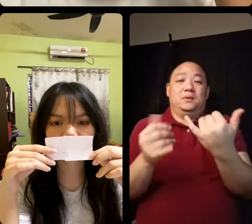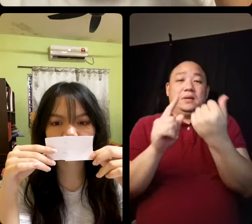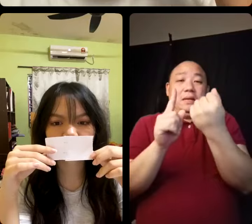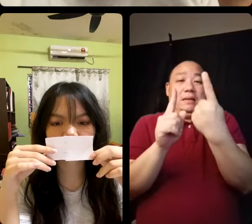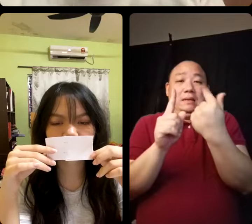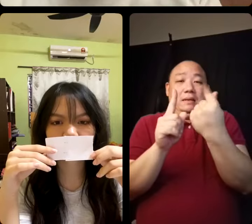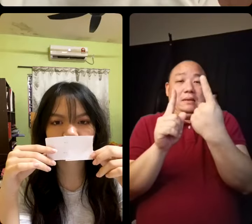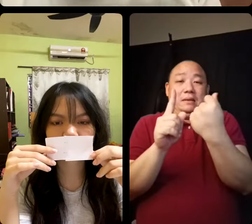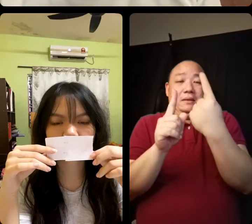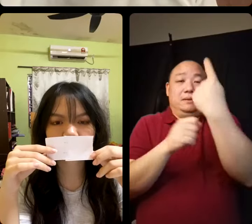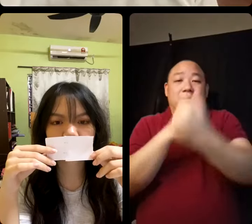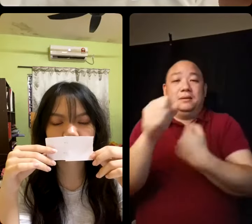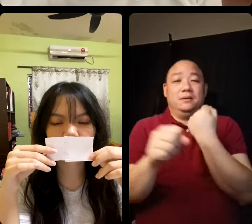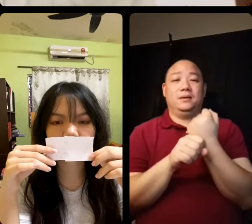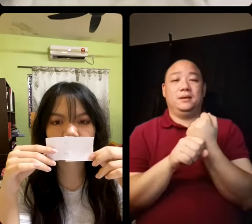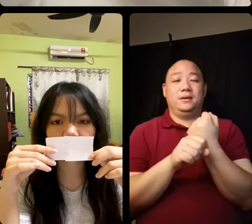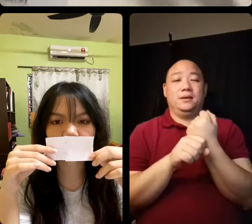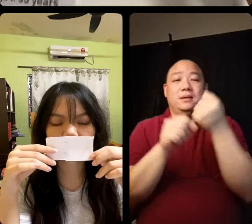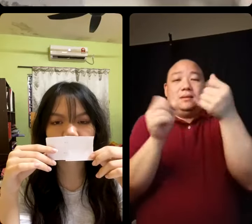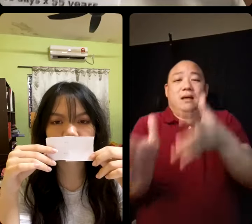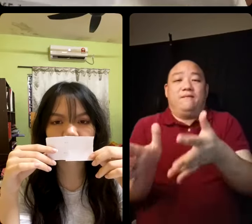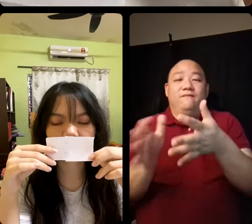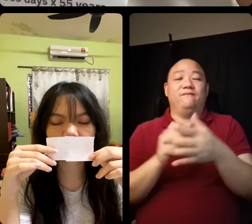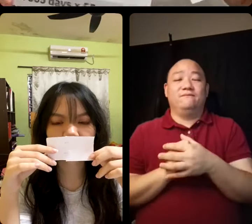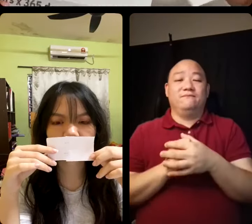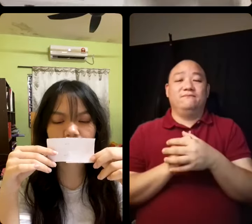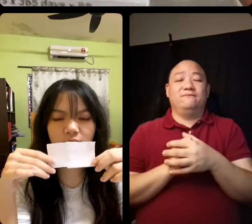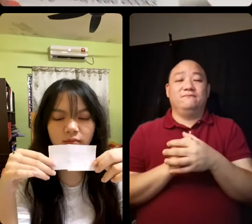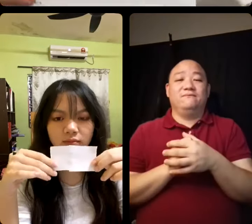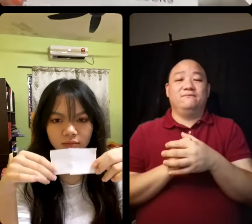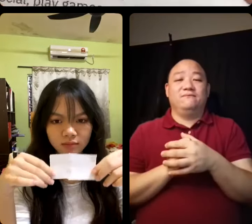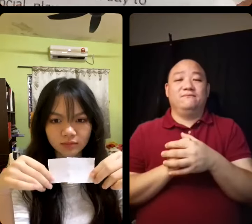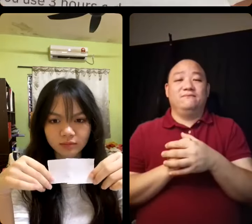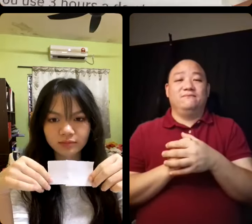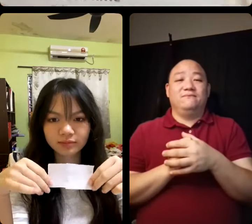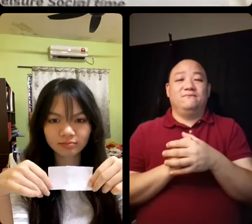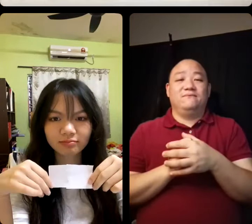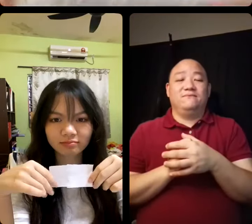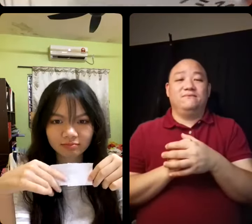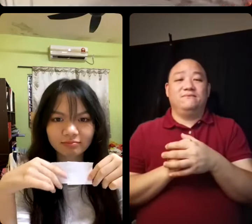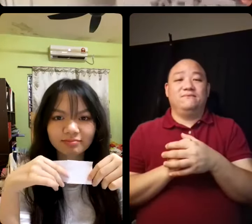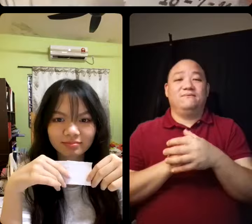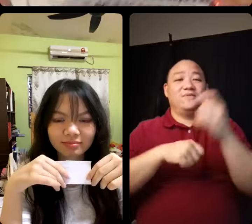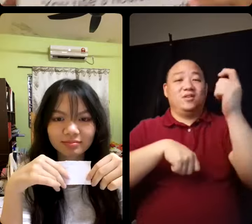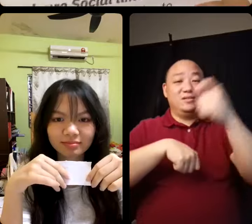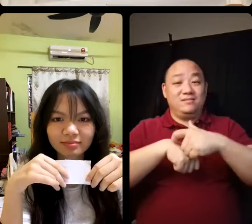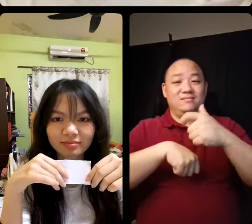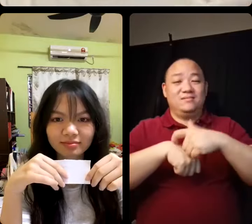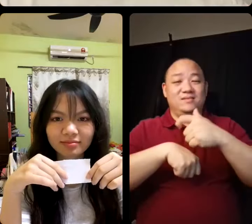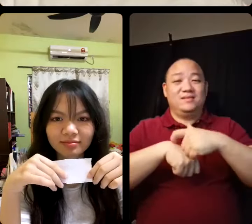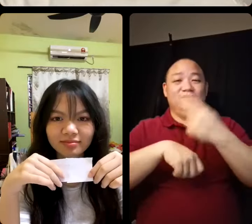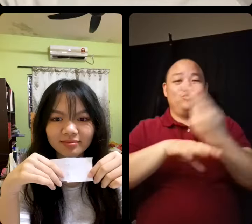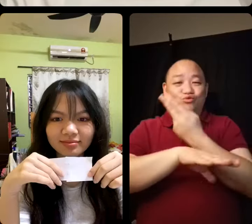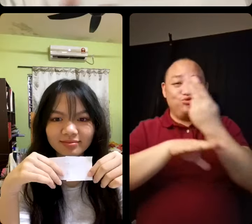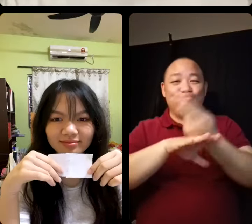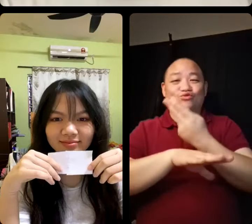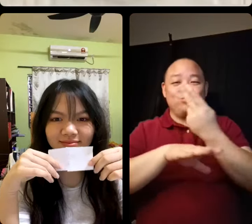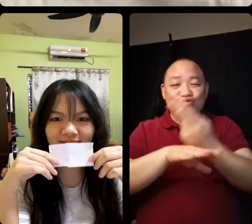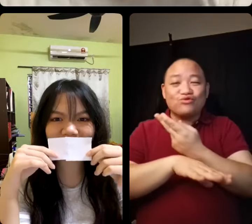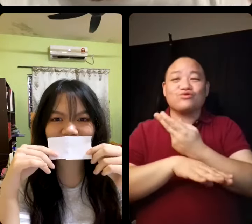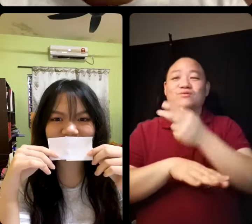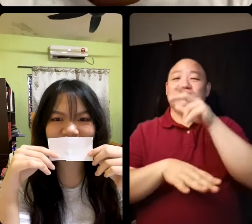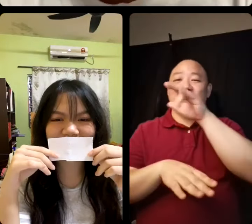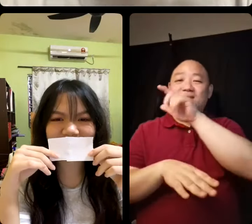75 cm, we still left over here. So this is where our time goes. So how do you feel about this